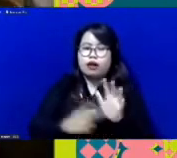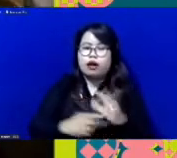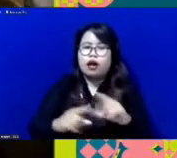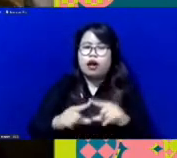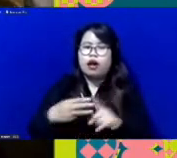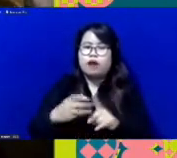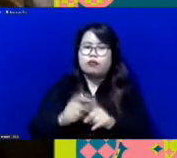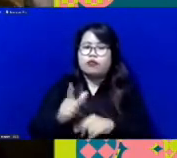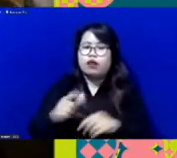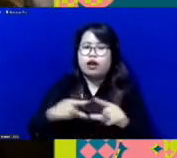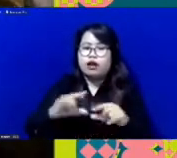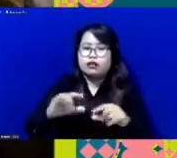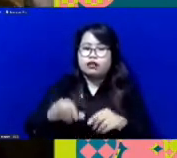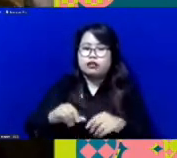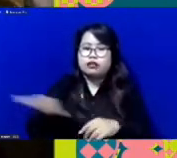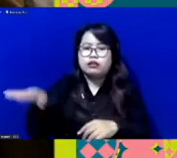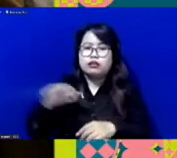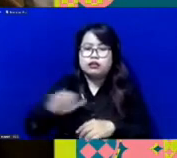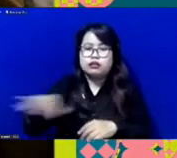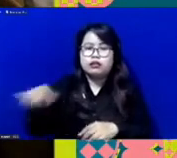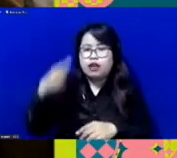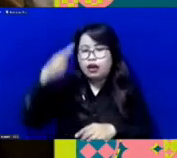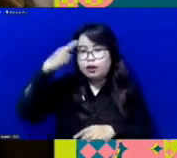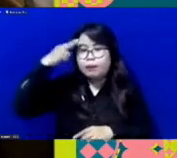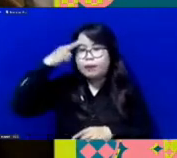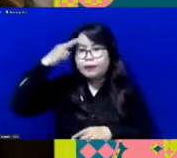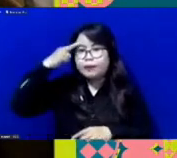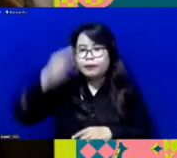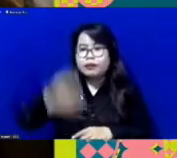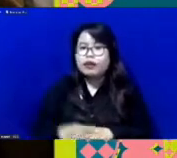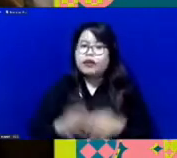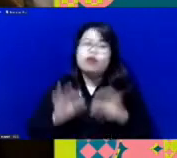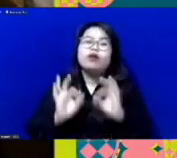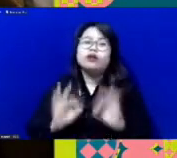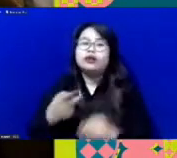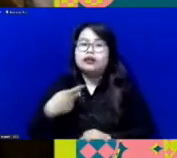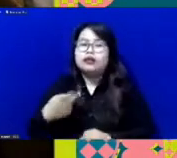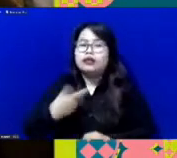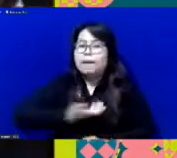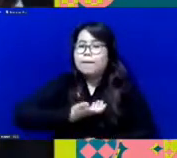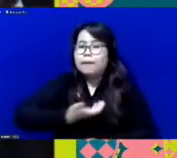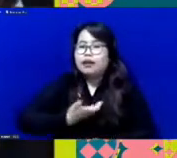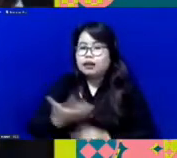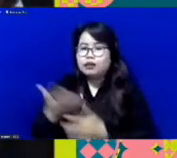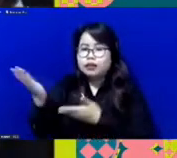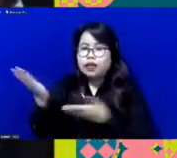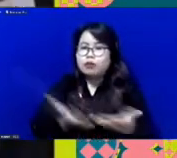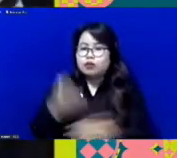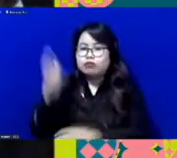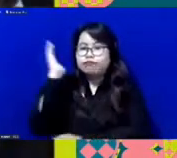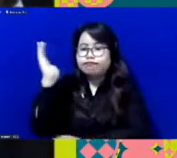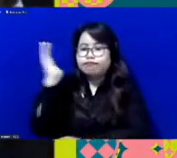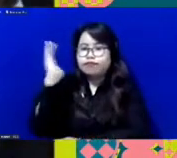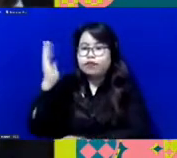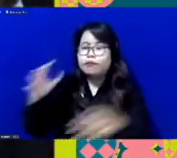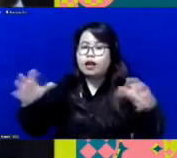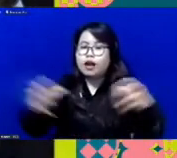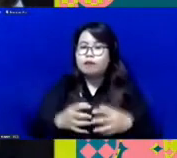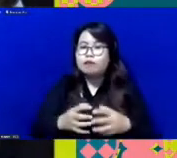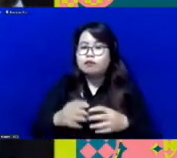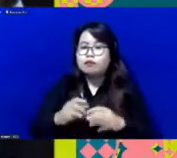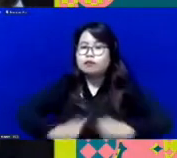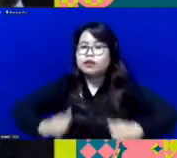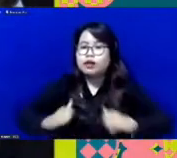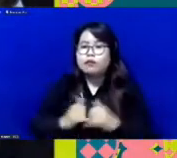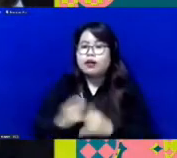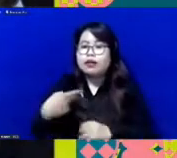Yes. We also would like to welcome our speakers that is joining us online from all over the world.